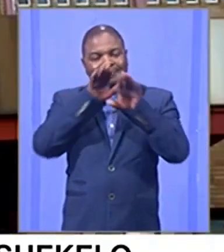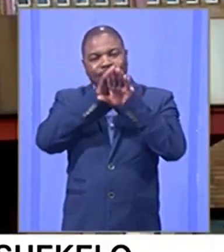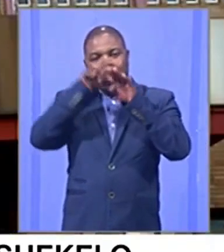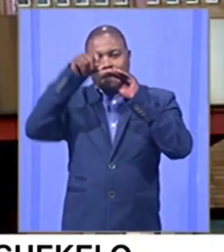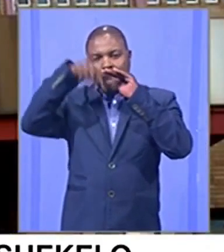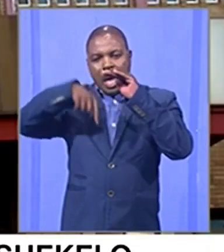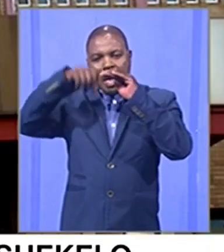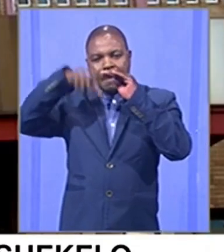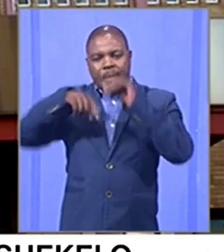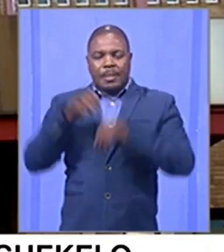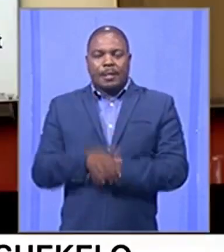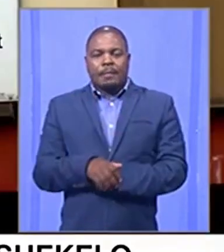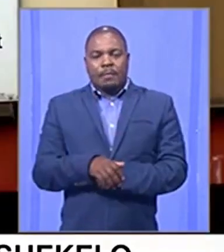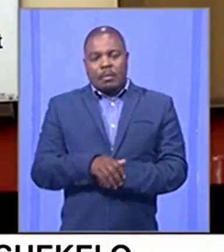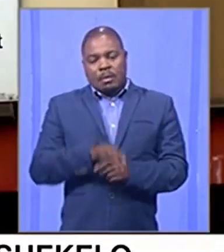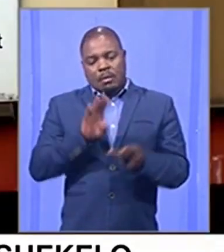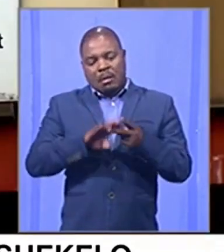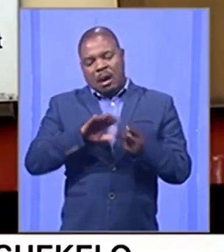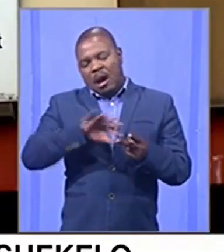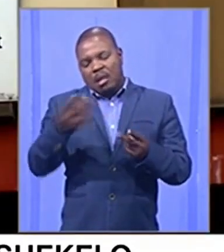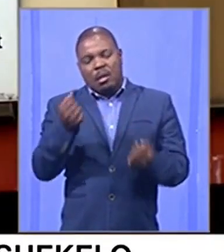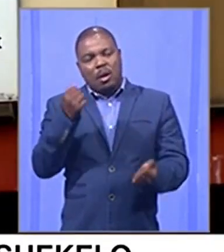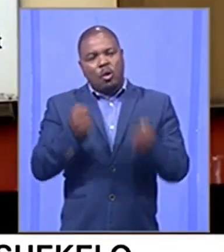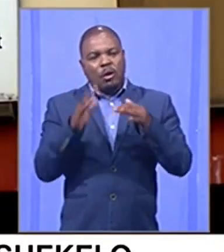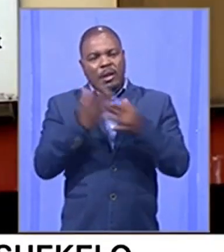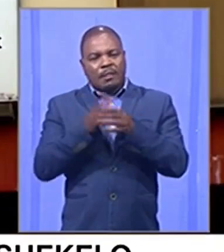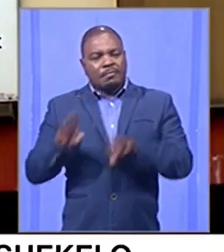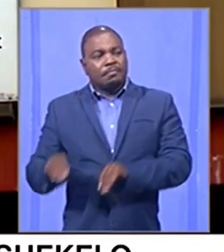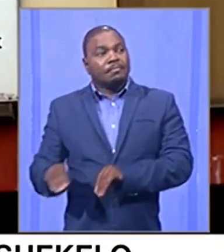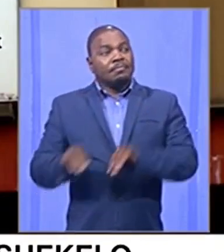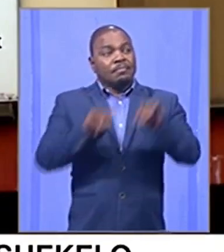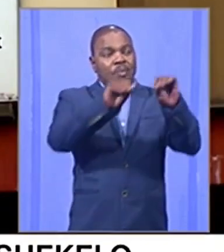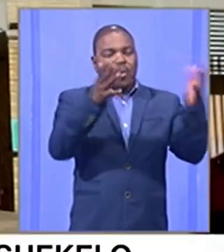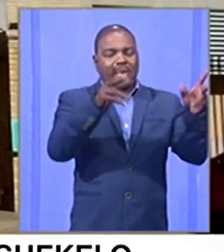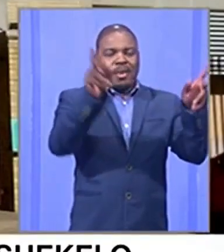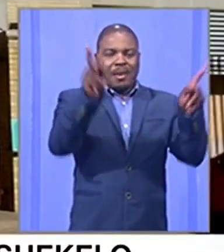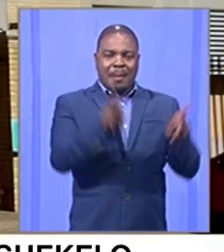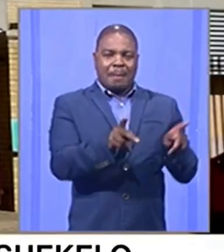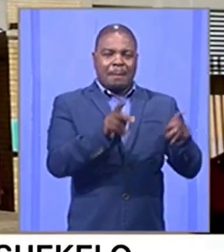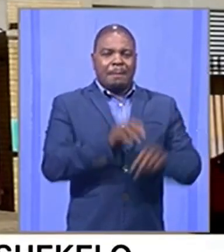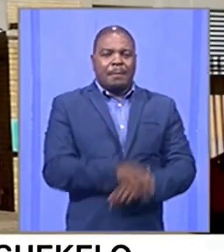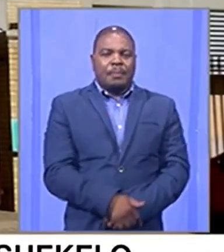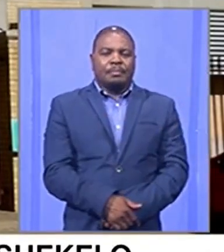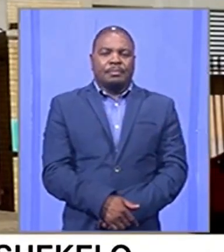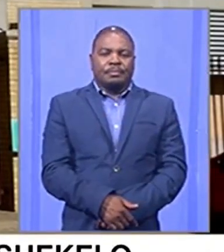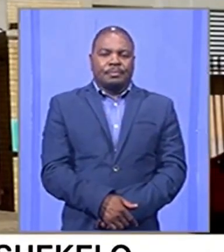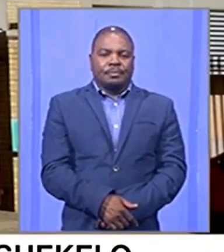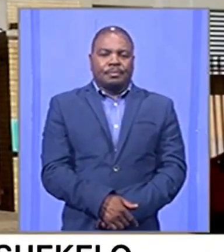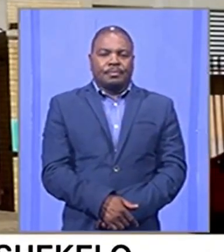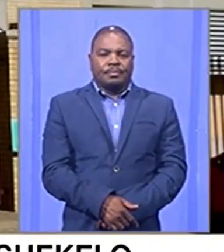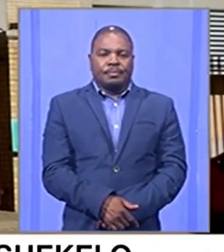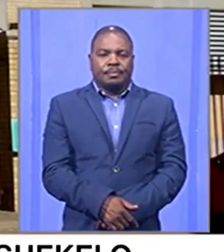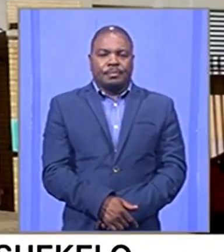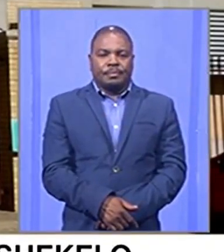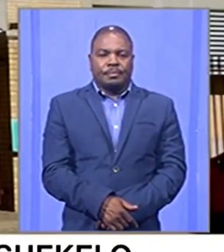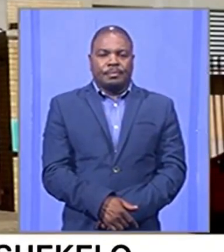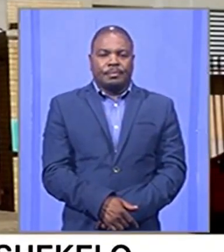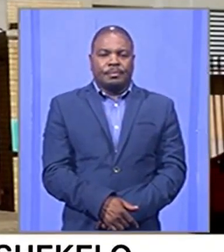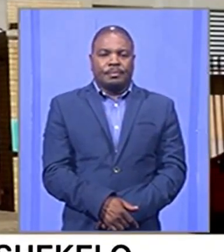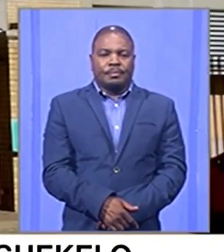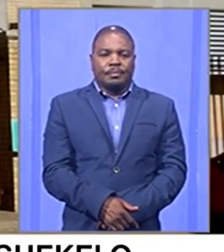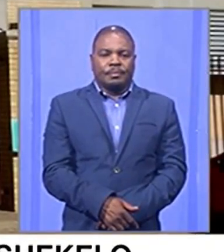Tebello ke hore dinyewe tse ding di tla mamelwa lekgotleng la magistrata wa Kimberley. Thabiso Khadebe, Ditaba tsa SABC,